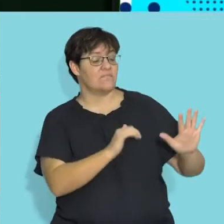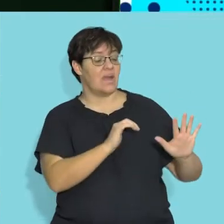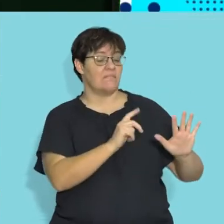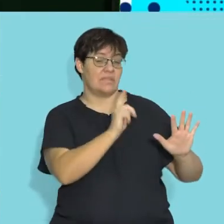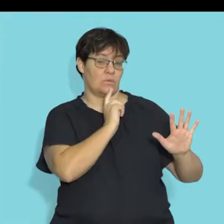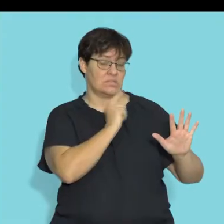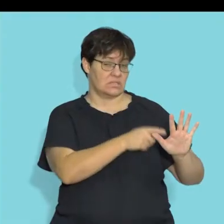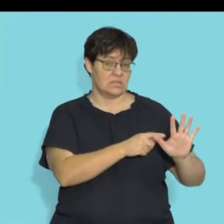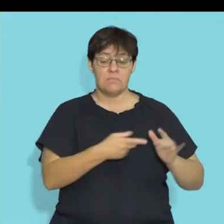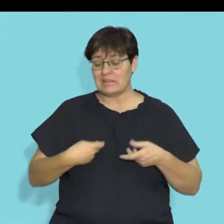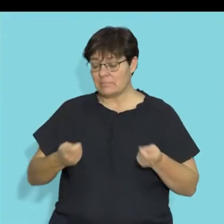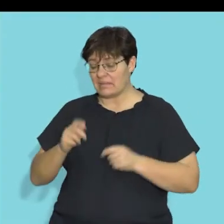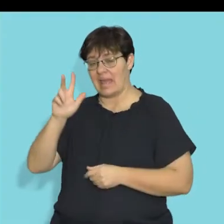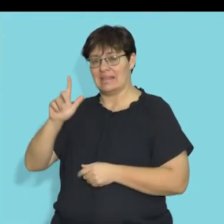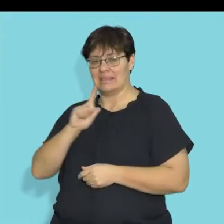you spent